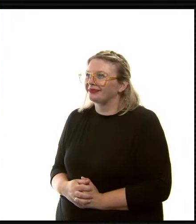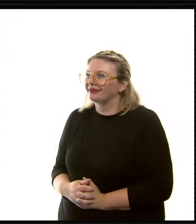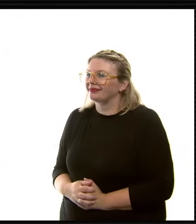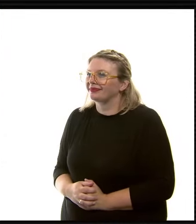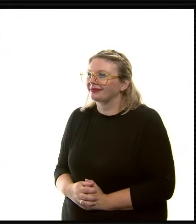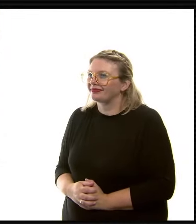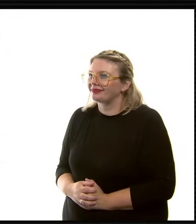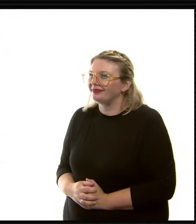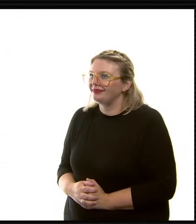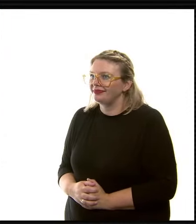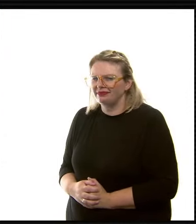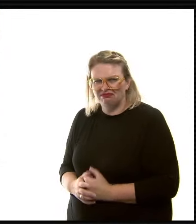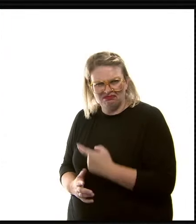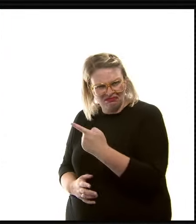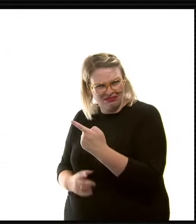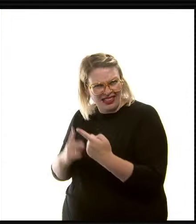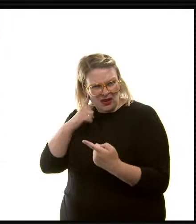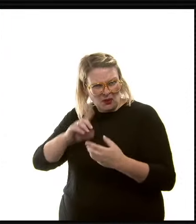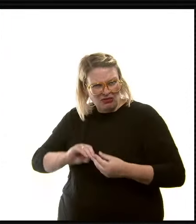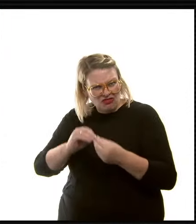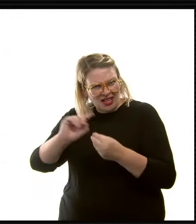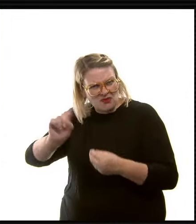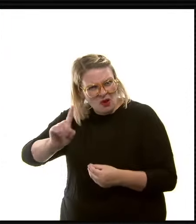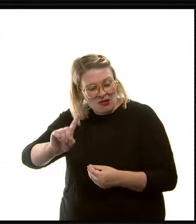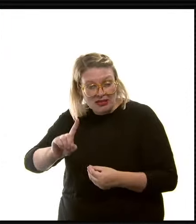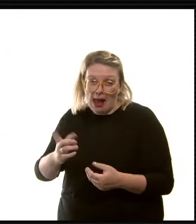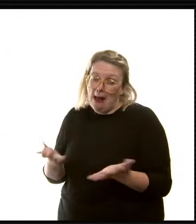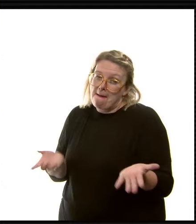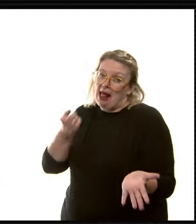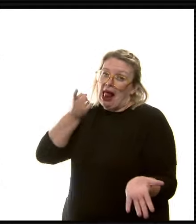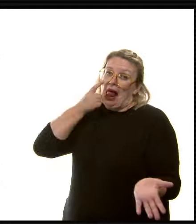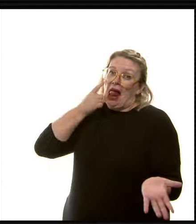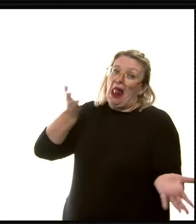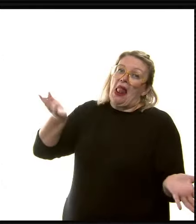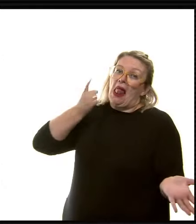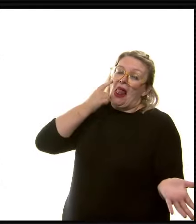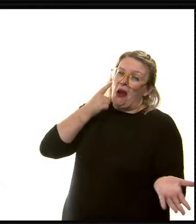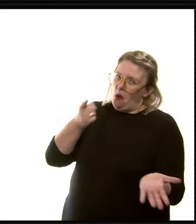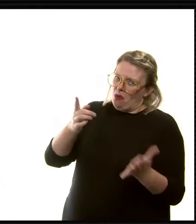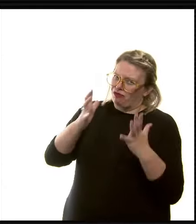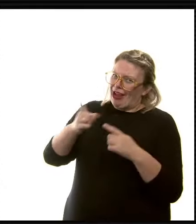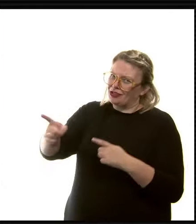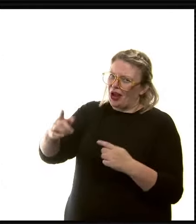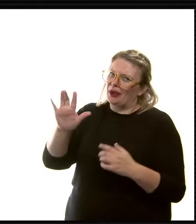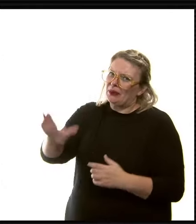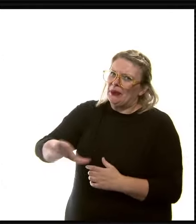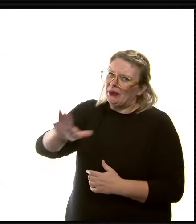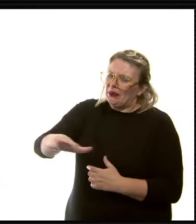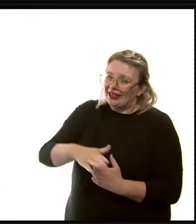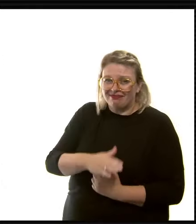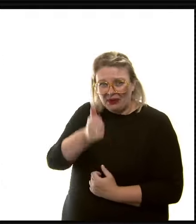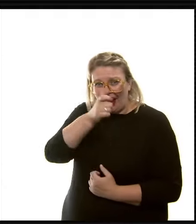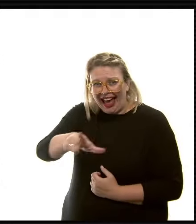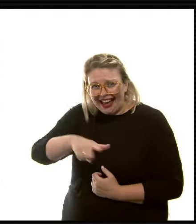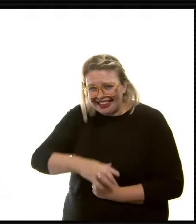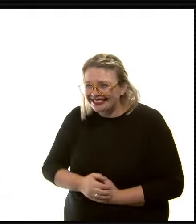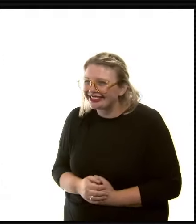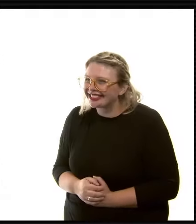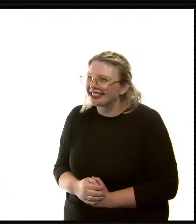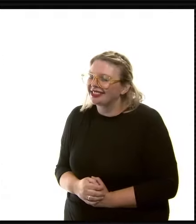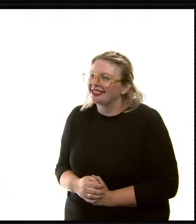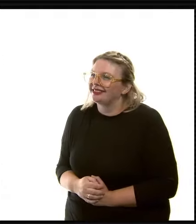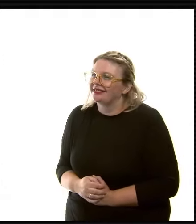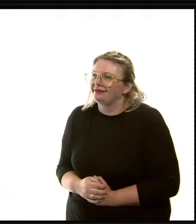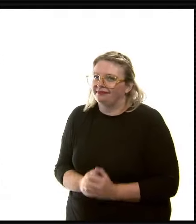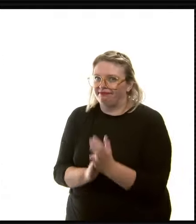How do you think he's going to do with those Duplo blocks? We'll see. Watch this space. Thank Pressure's you very on you, much. Melvin. Yes, Melvin. Good luck. OK, Joel, there